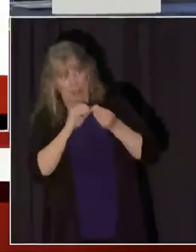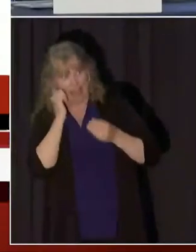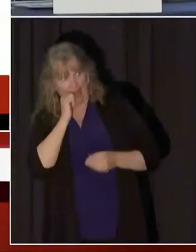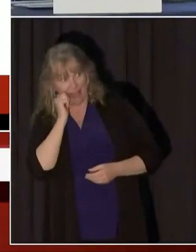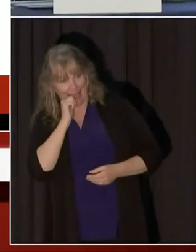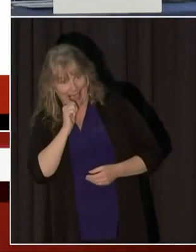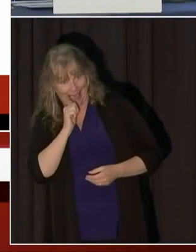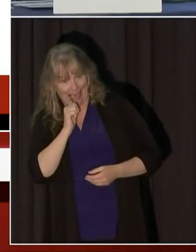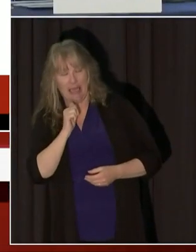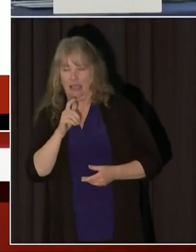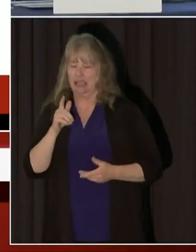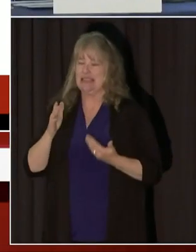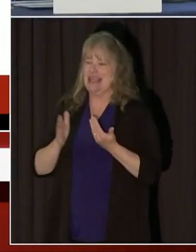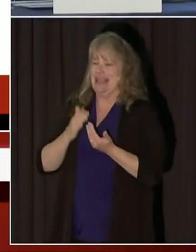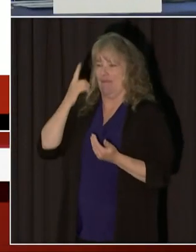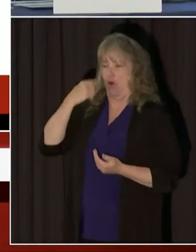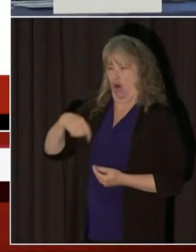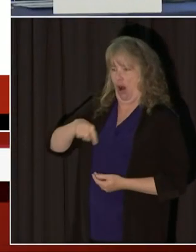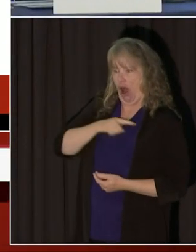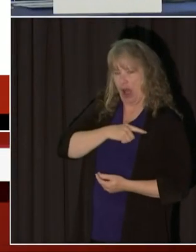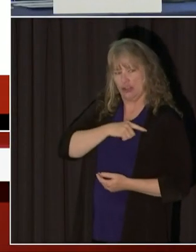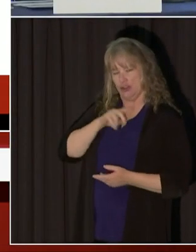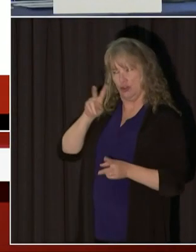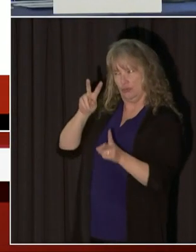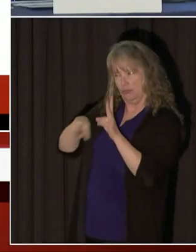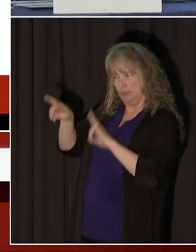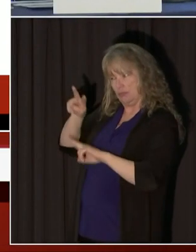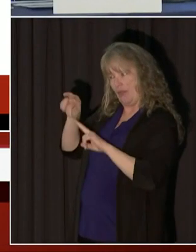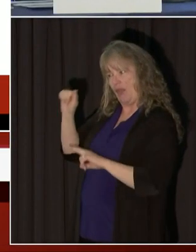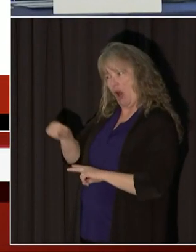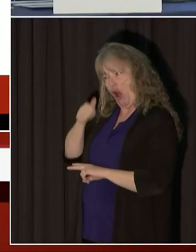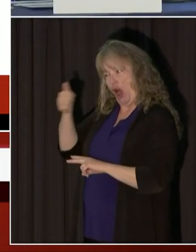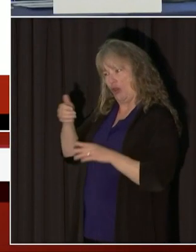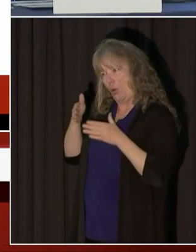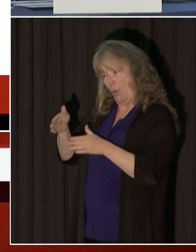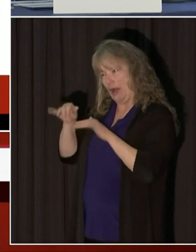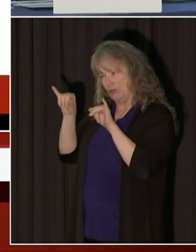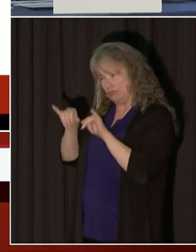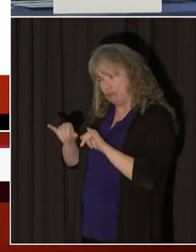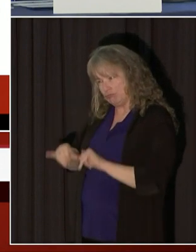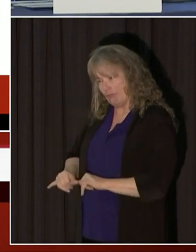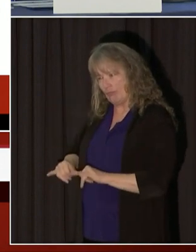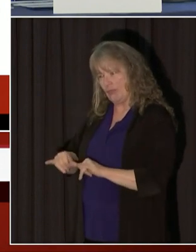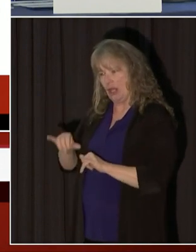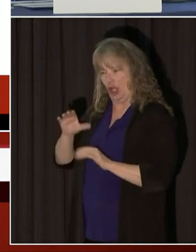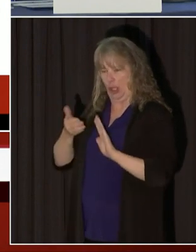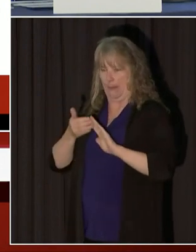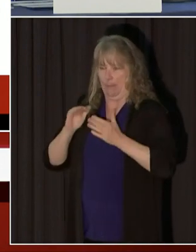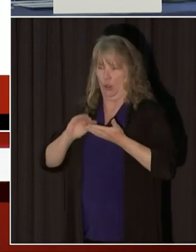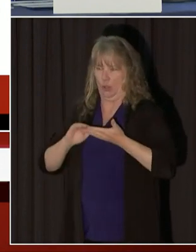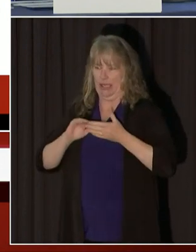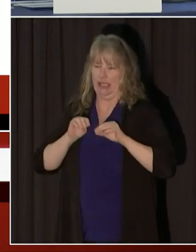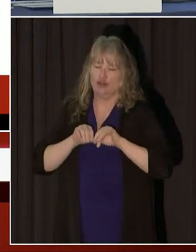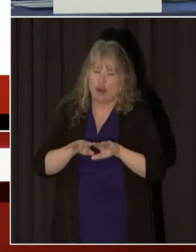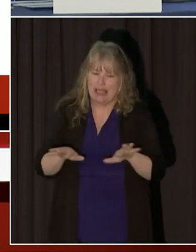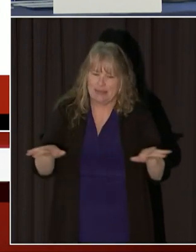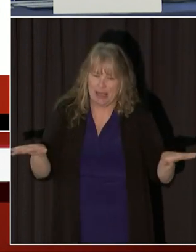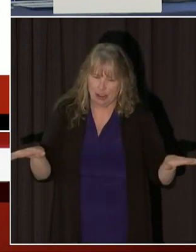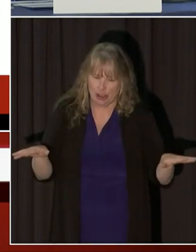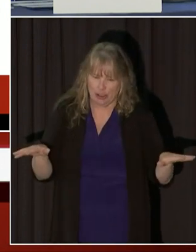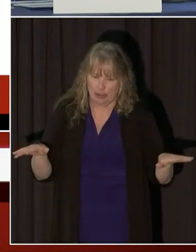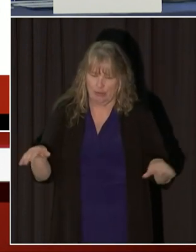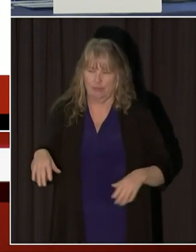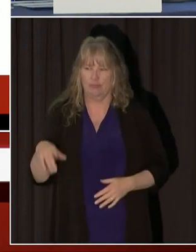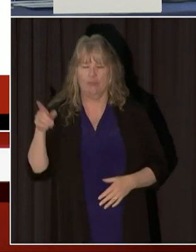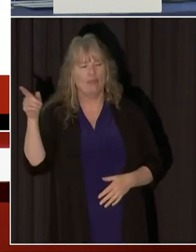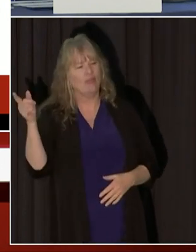easier for us to look at this other metric of cases of community transmission. So what does that look like for you